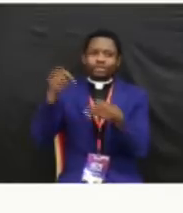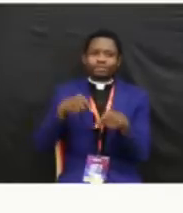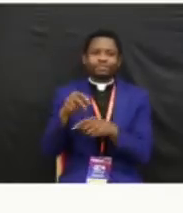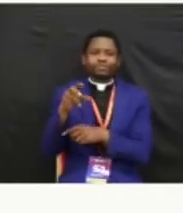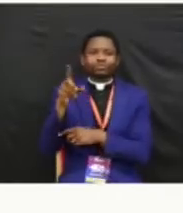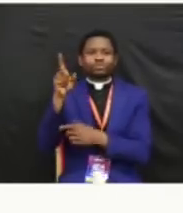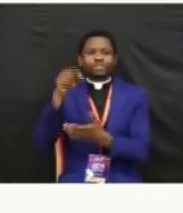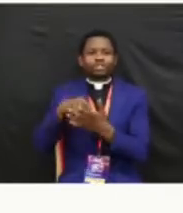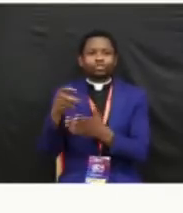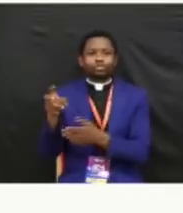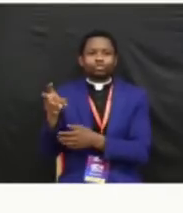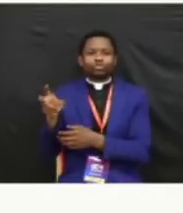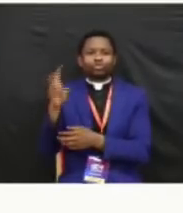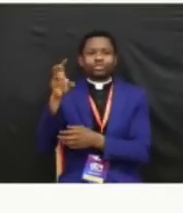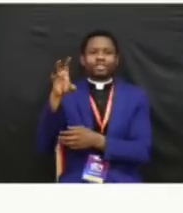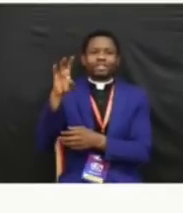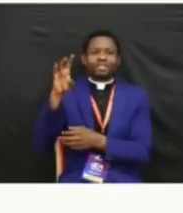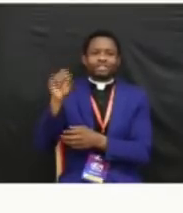espat ries.